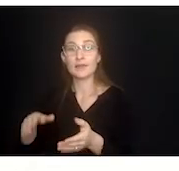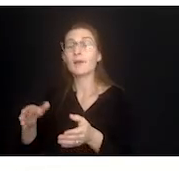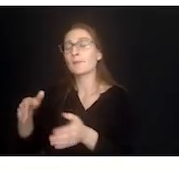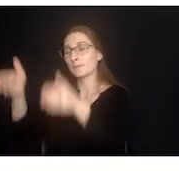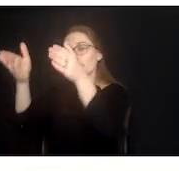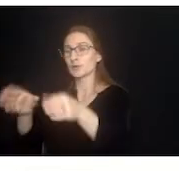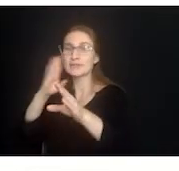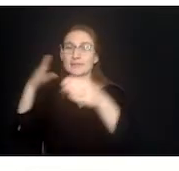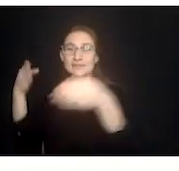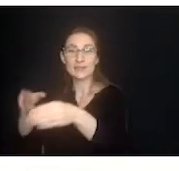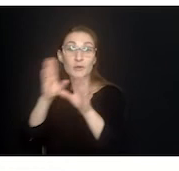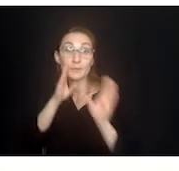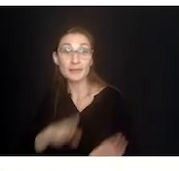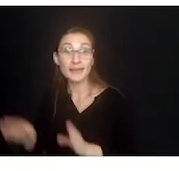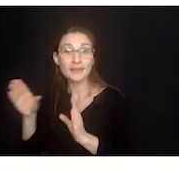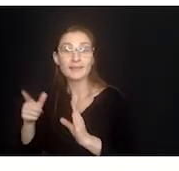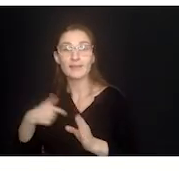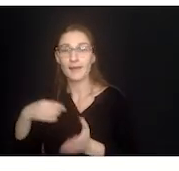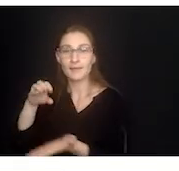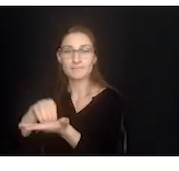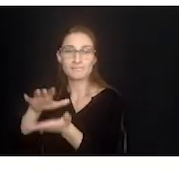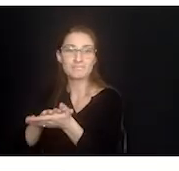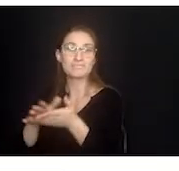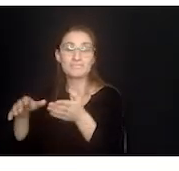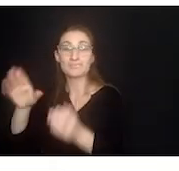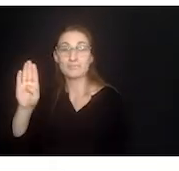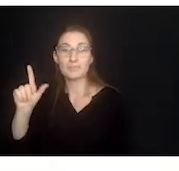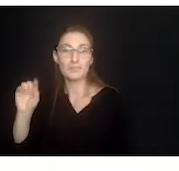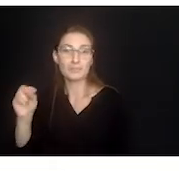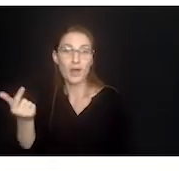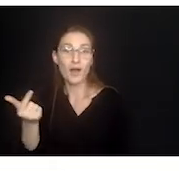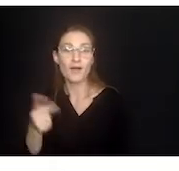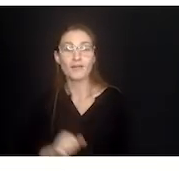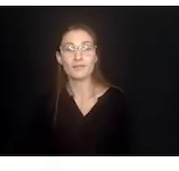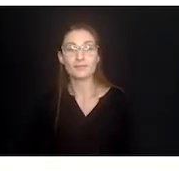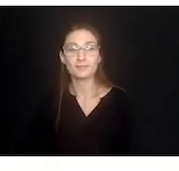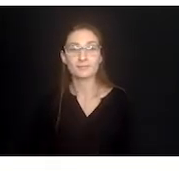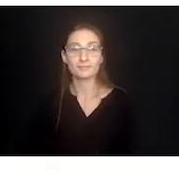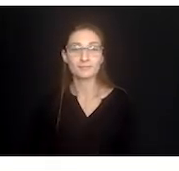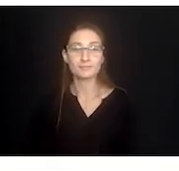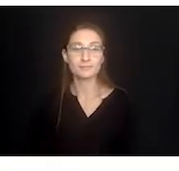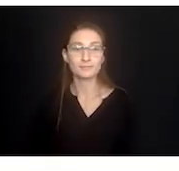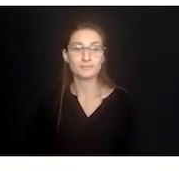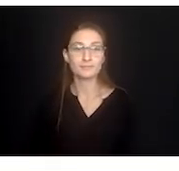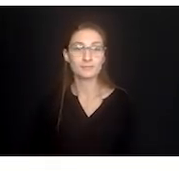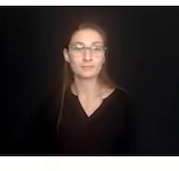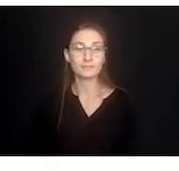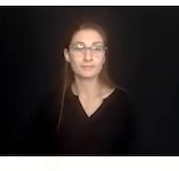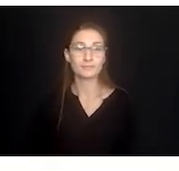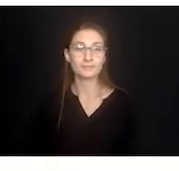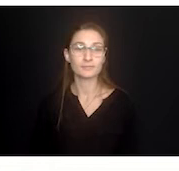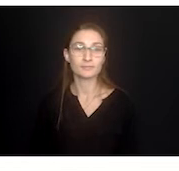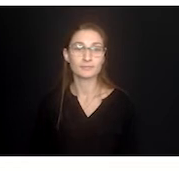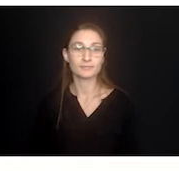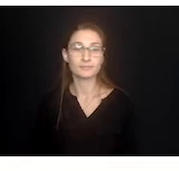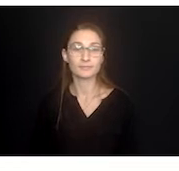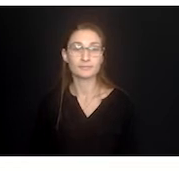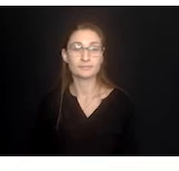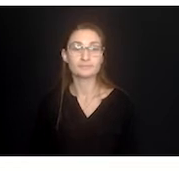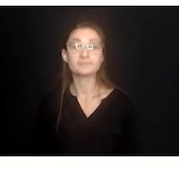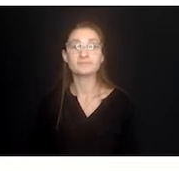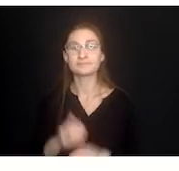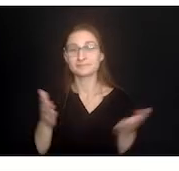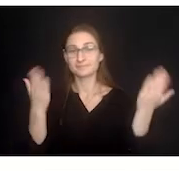particular person-centered planning experience. So please feel free to visit sensoryfriends.com to view that.